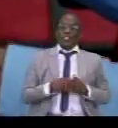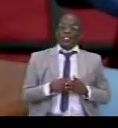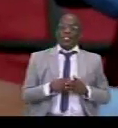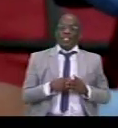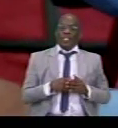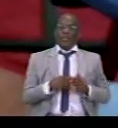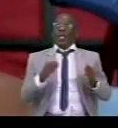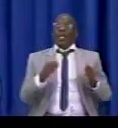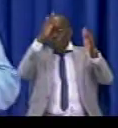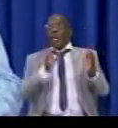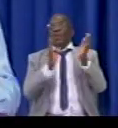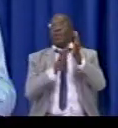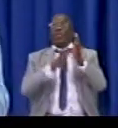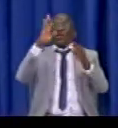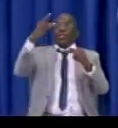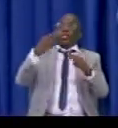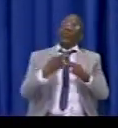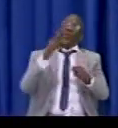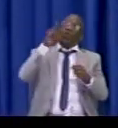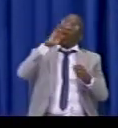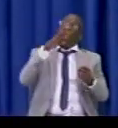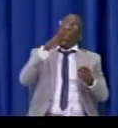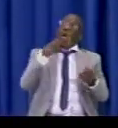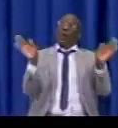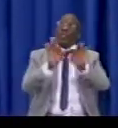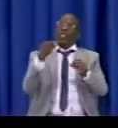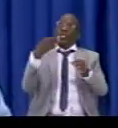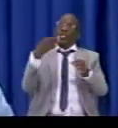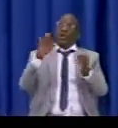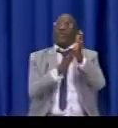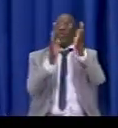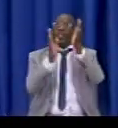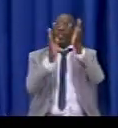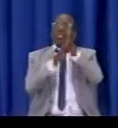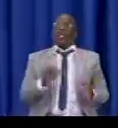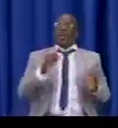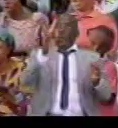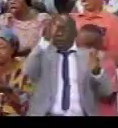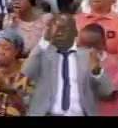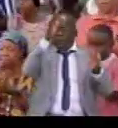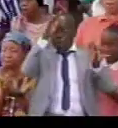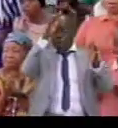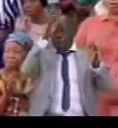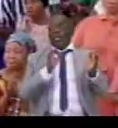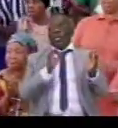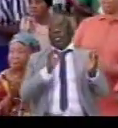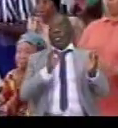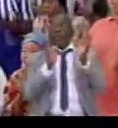Baba, I praise your name, you are worthy of praise.